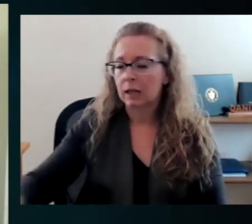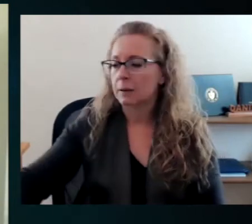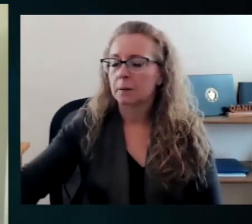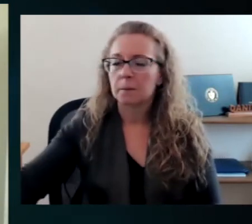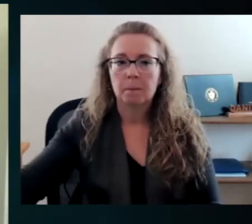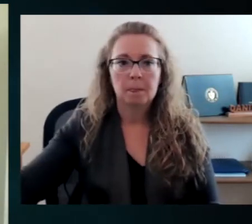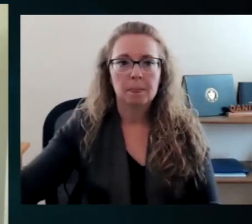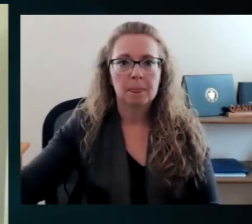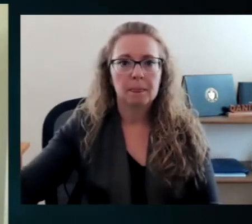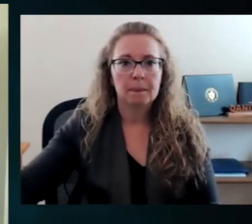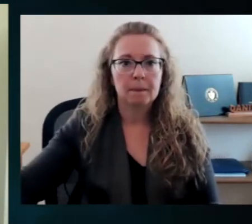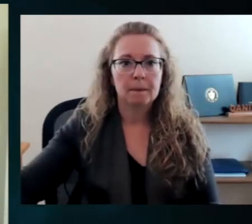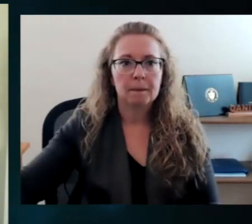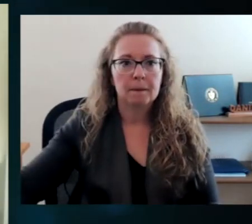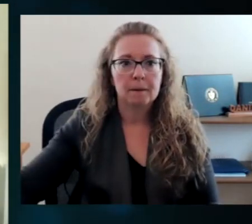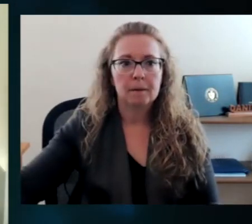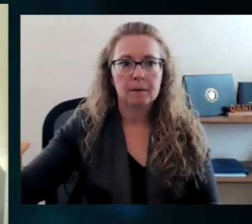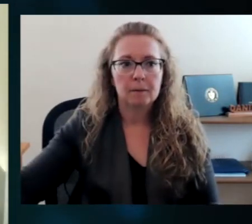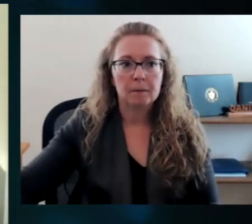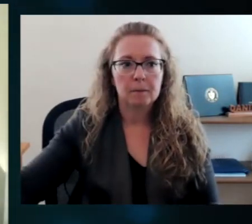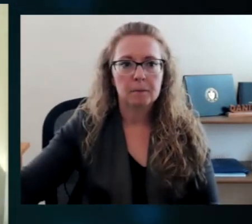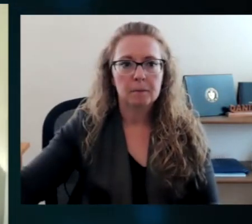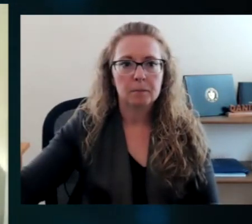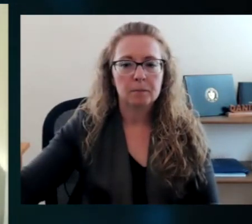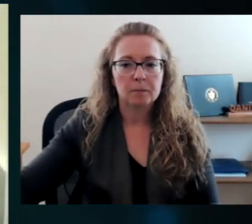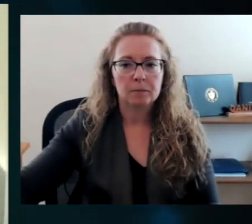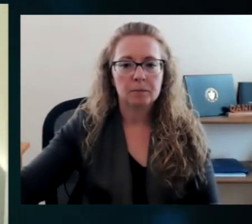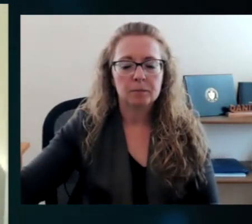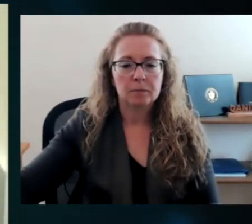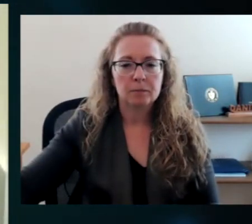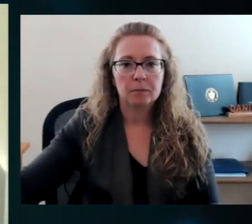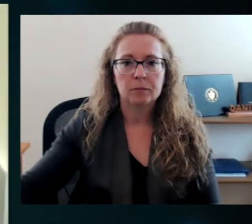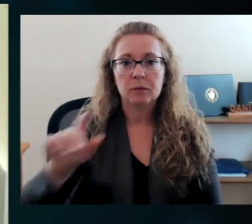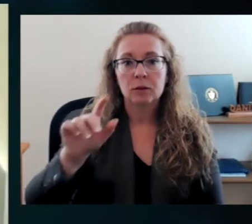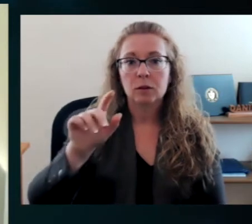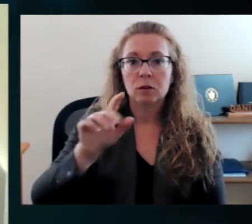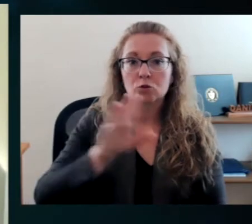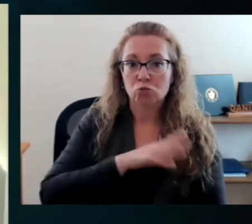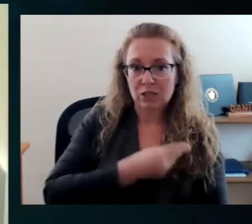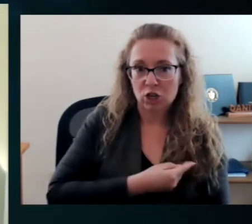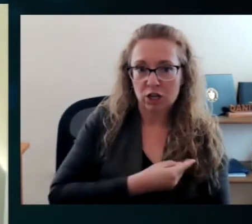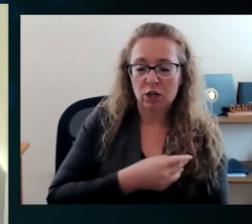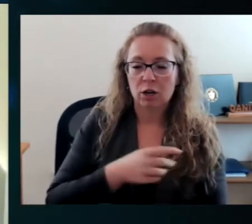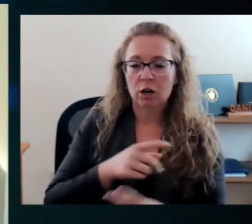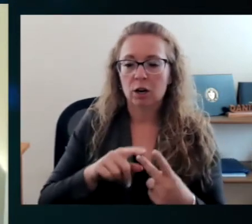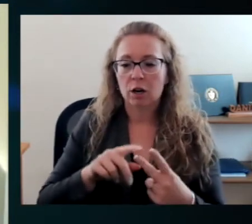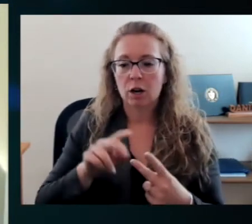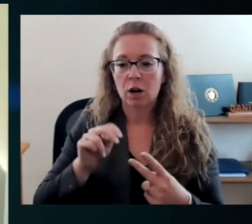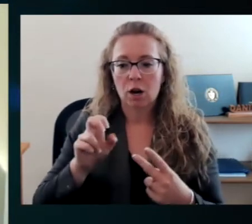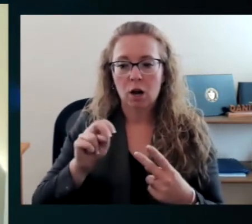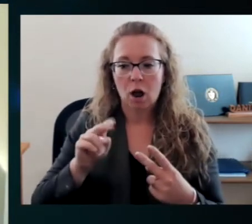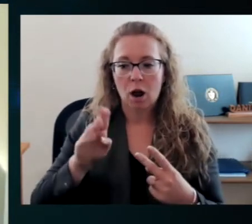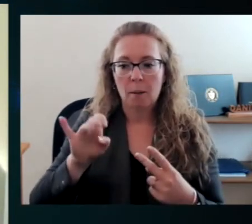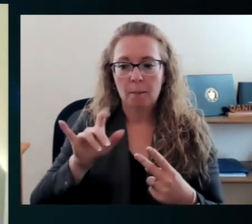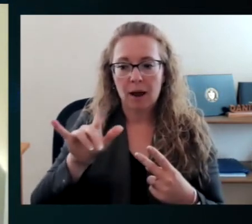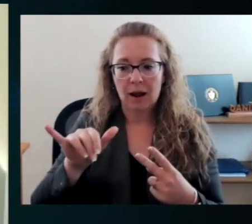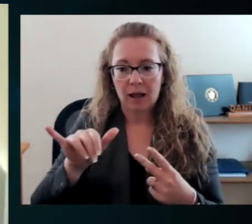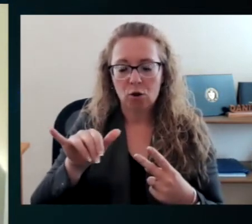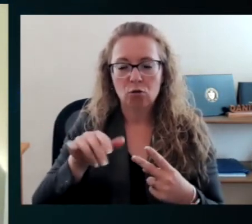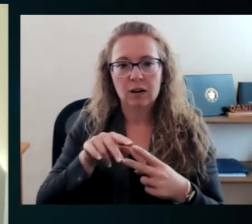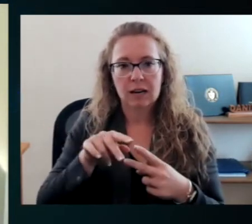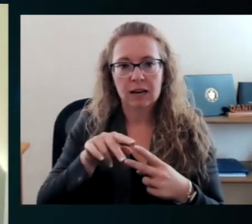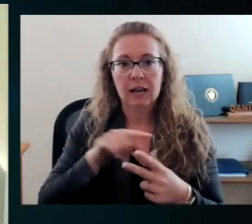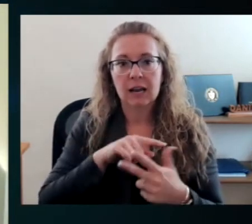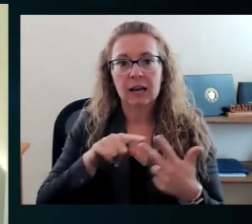it's two very different things, transgender and non-binary people and intersex